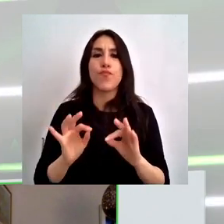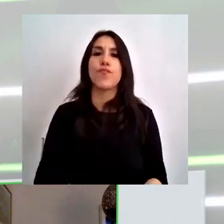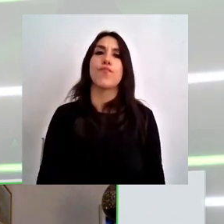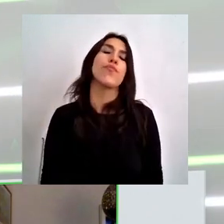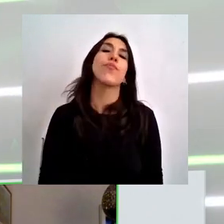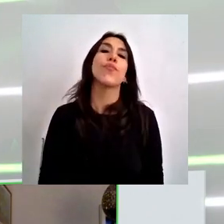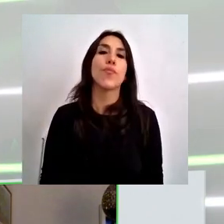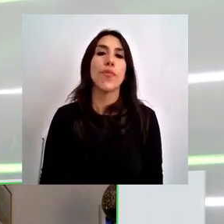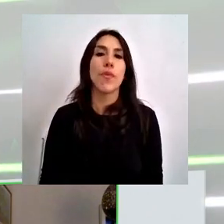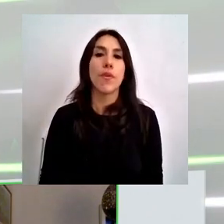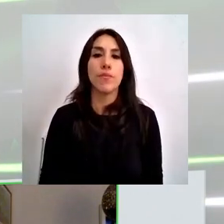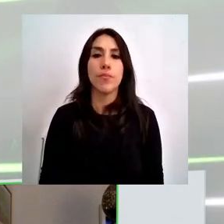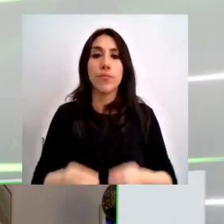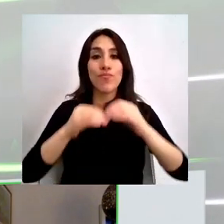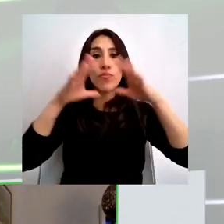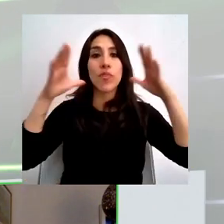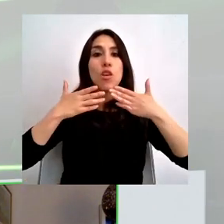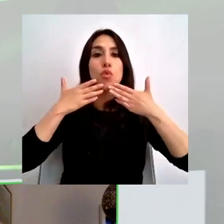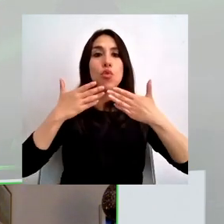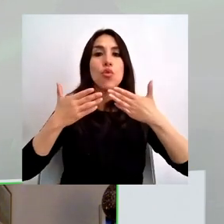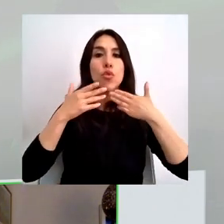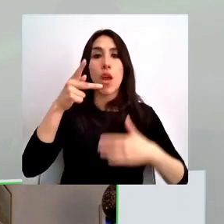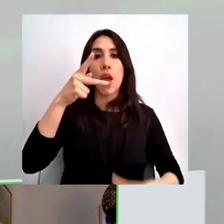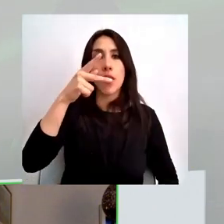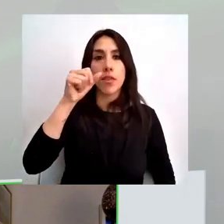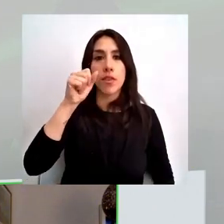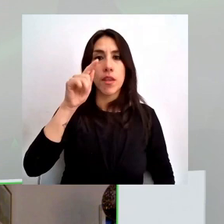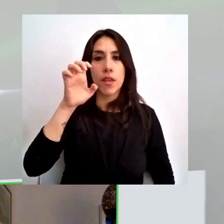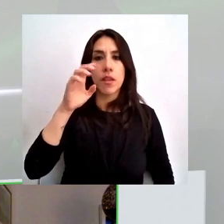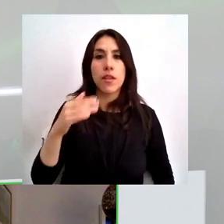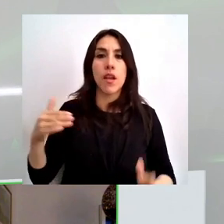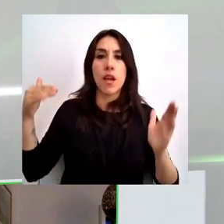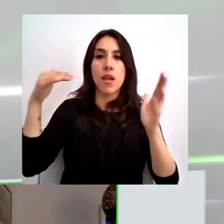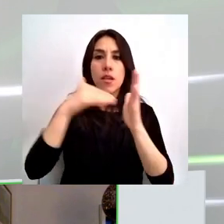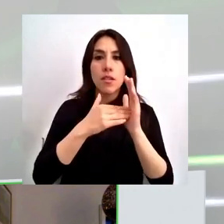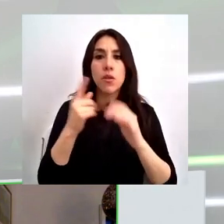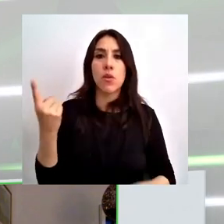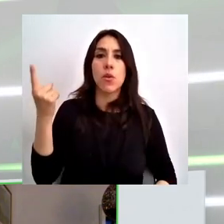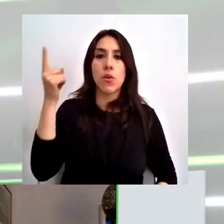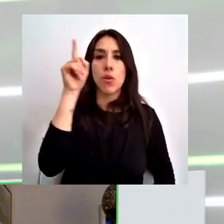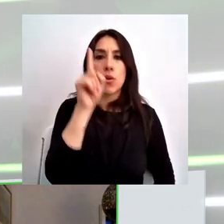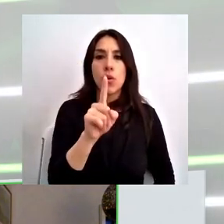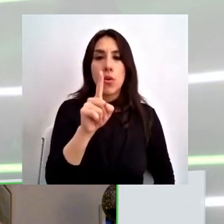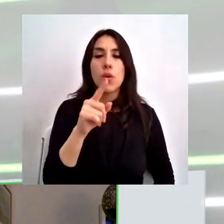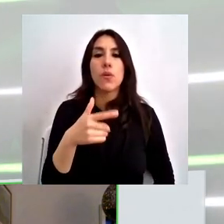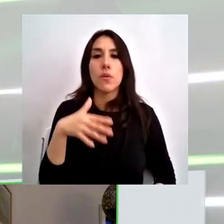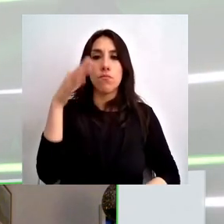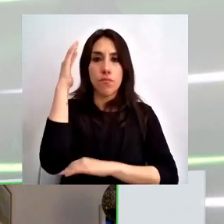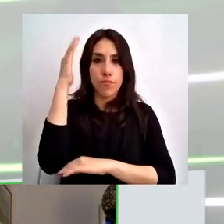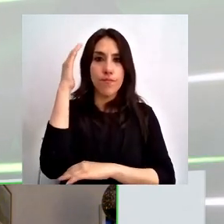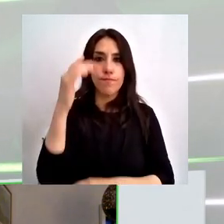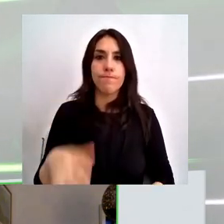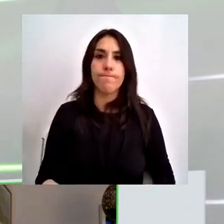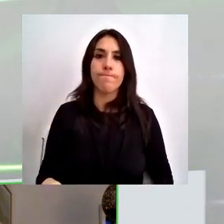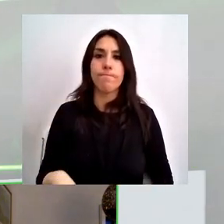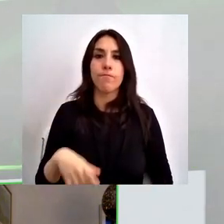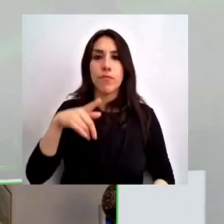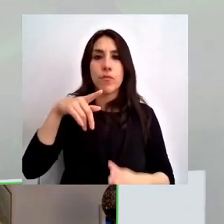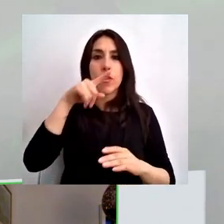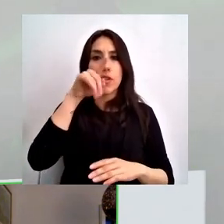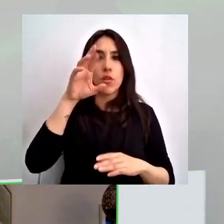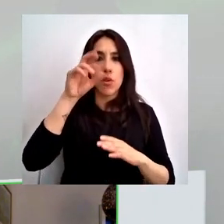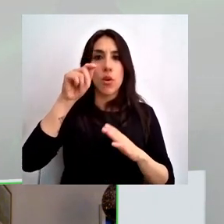Gracias, Kate, una vez más por ser parte. Thank you, Kate, for once again for being part of our 2021 Zero